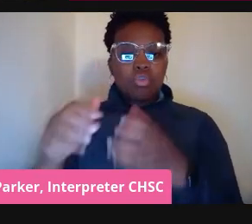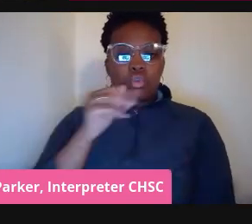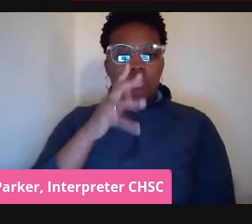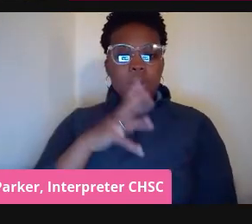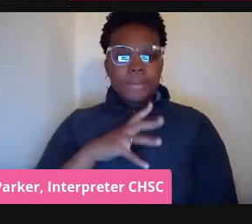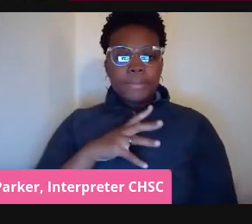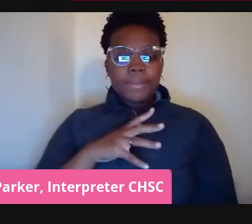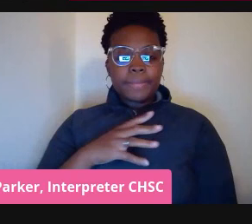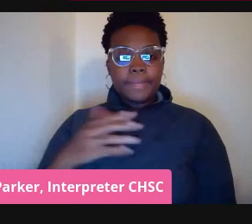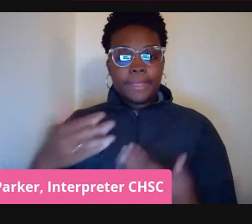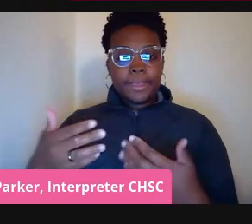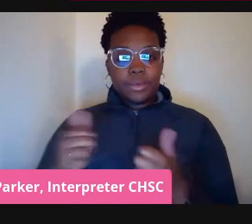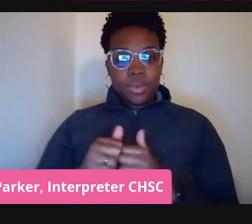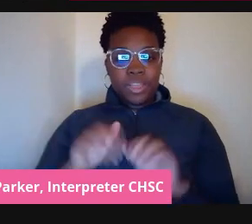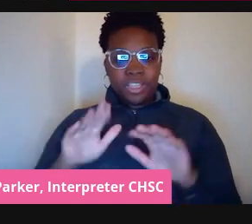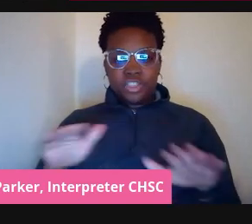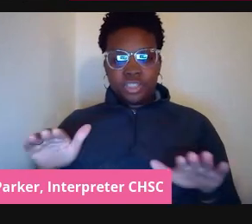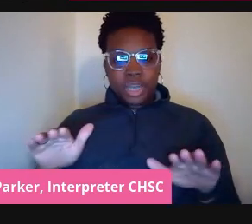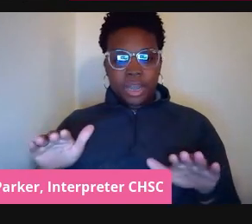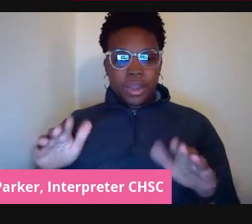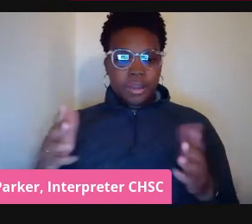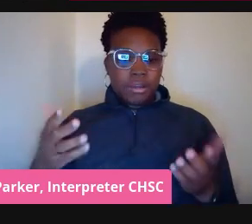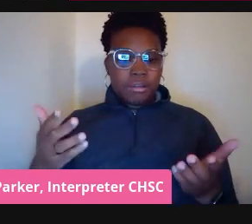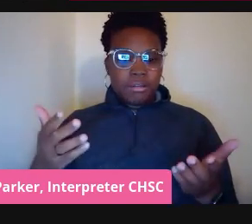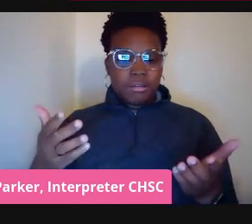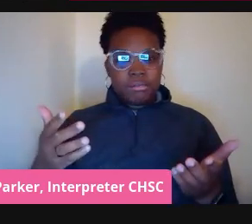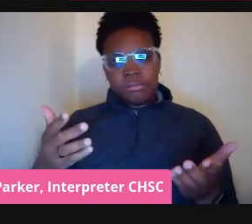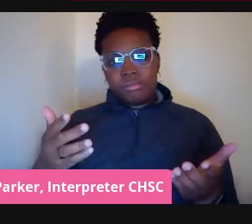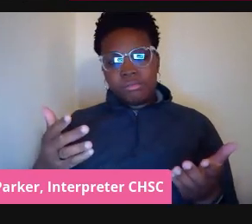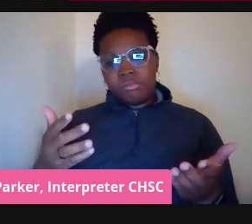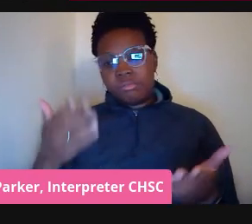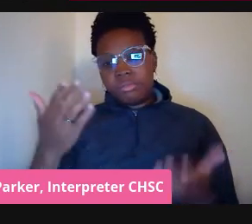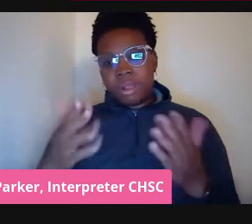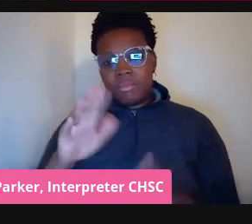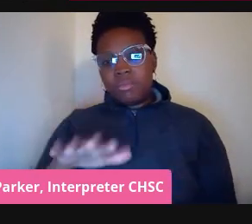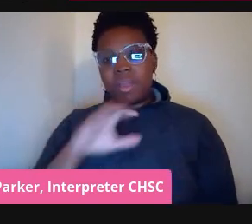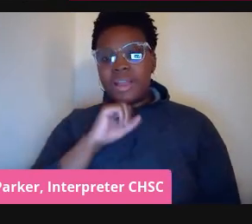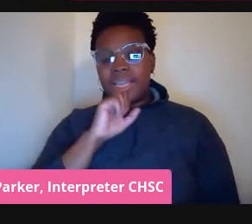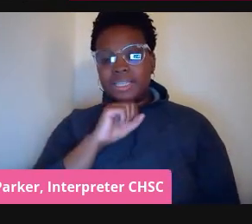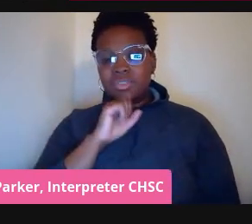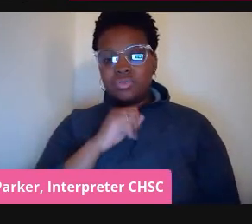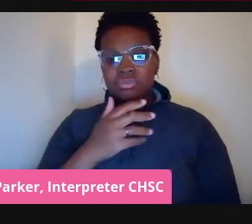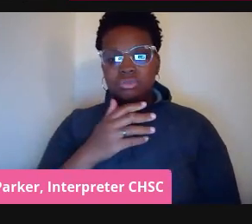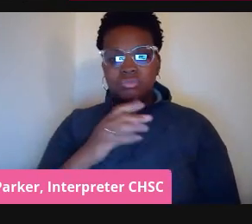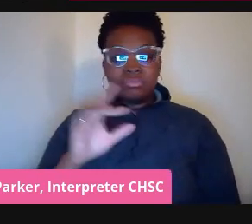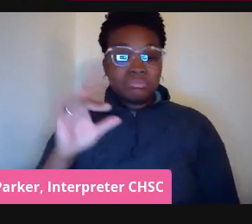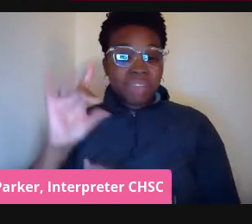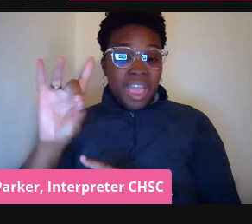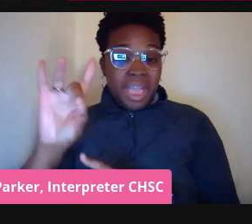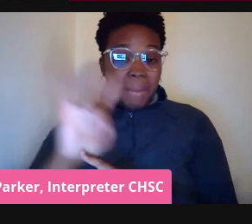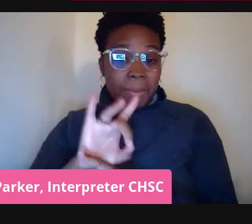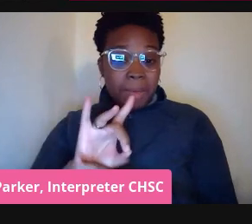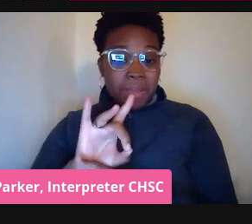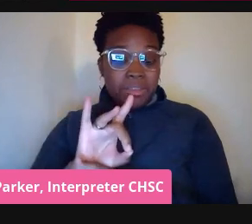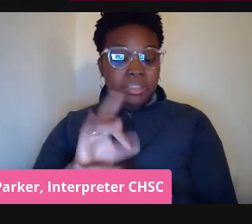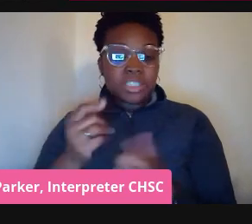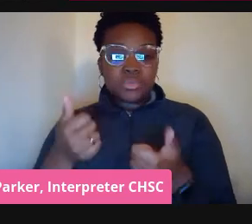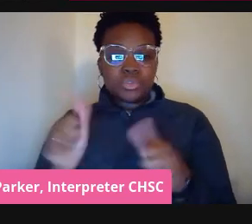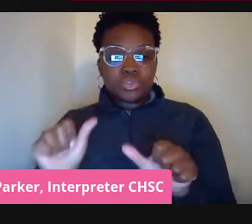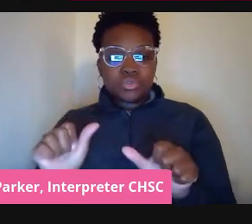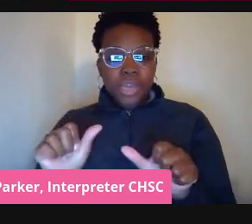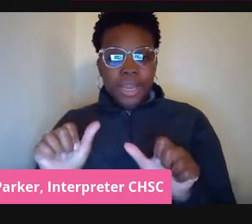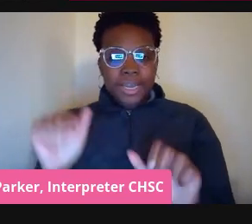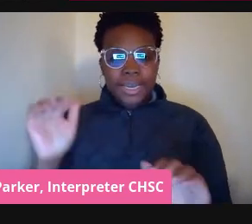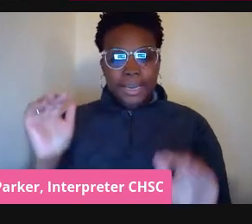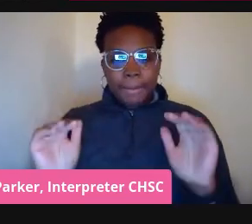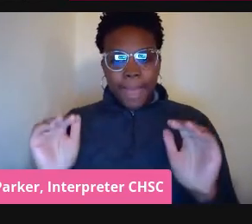a child that could be no older than about 8 months, and she was trying to balance